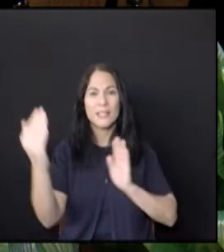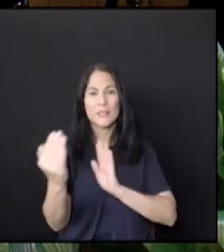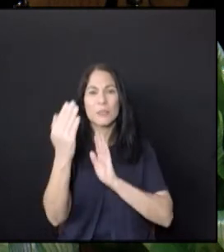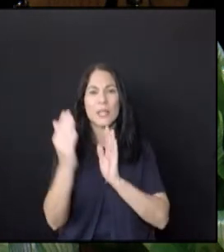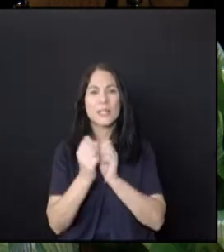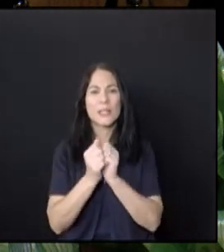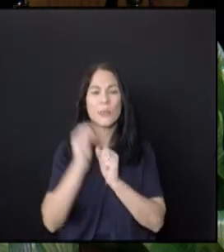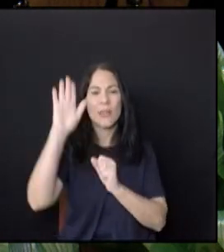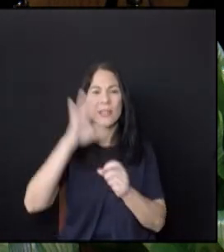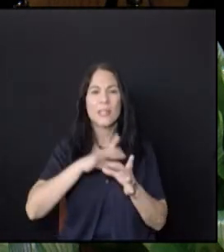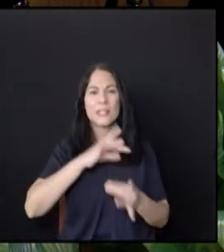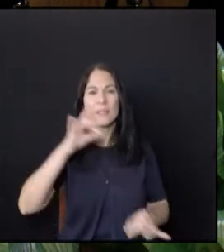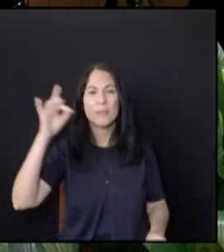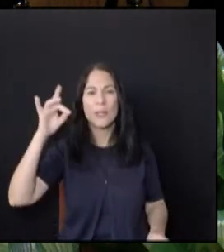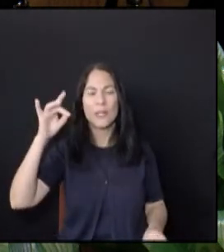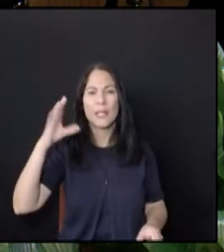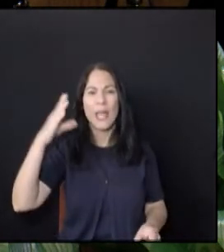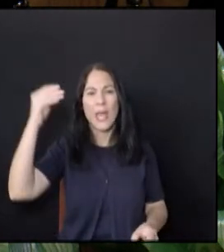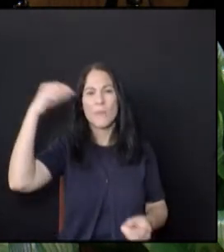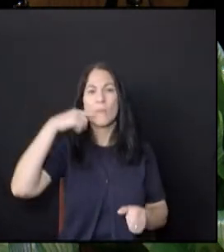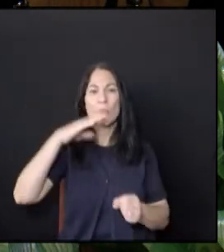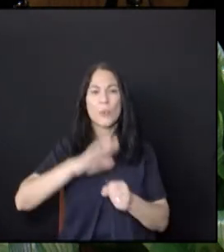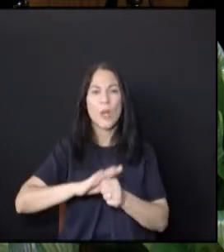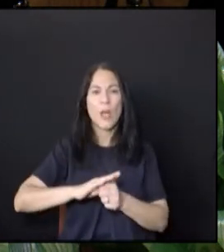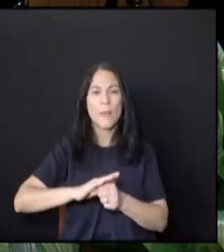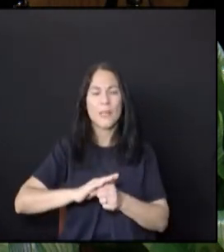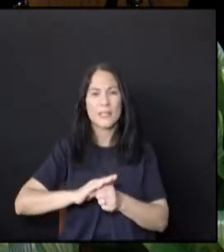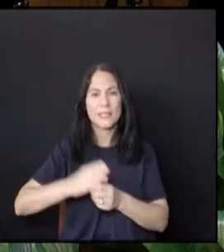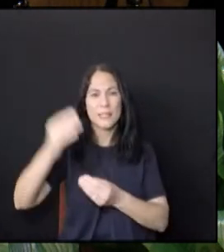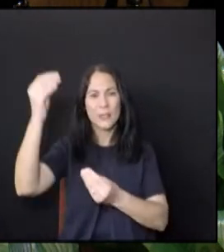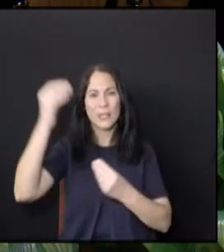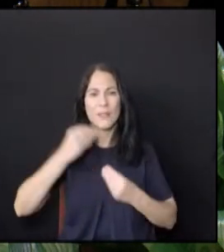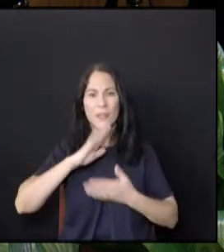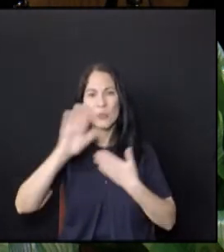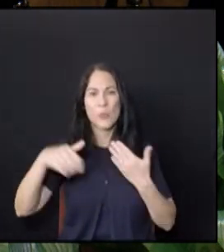has promised to give us all we need.